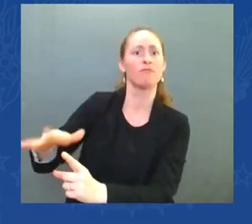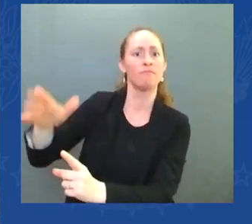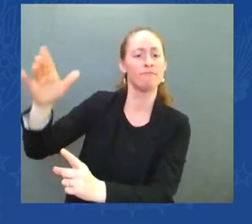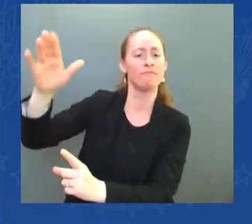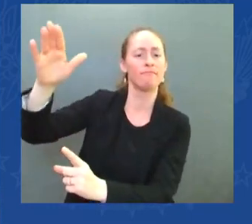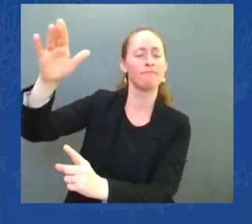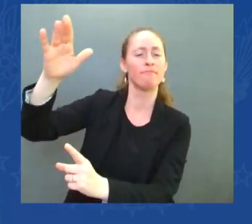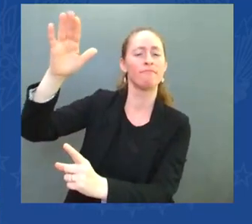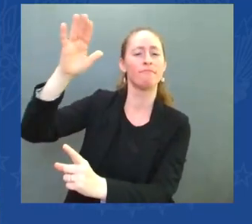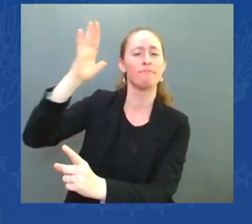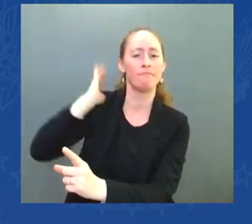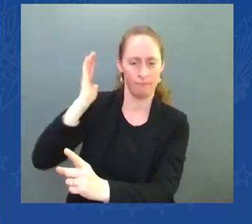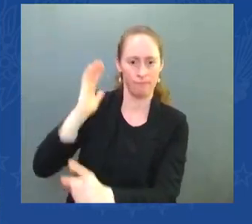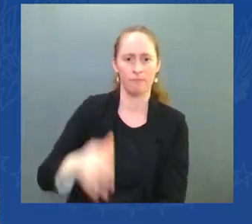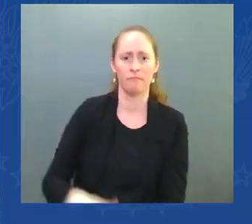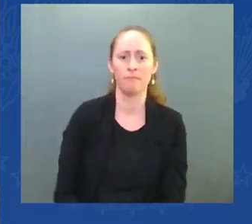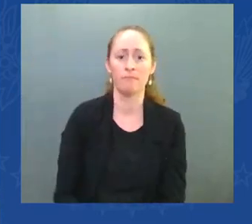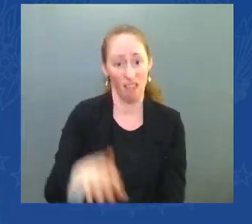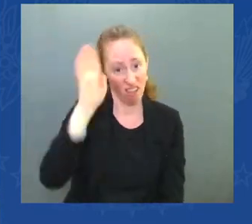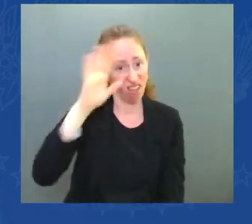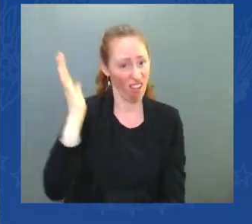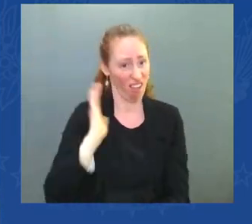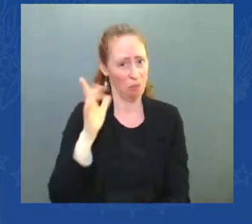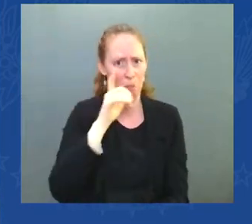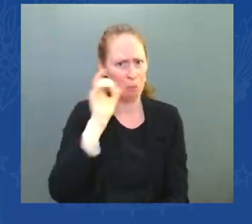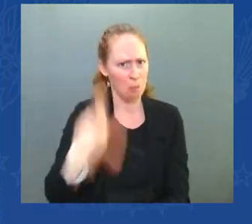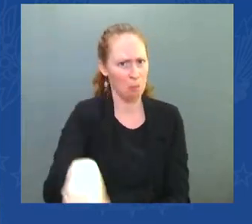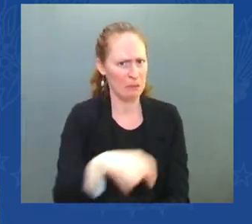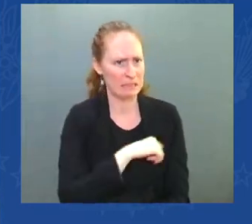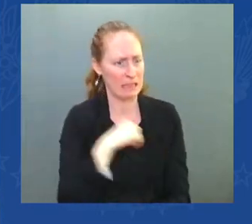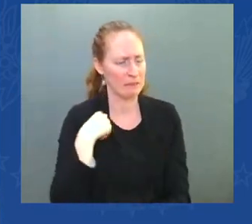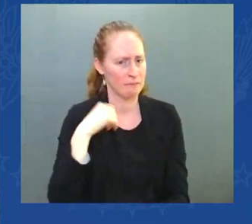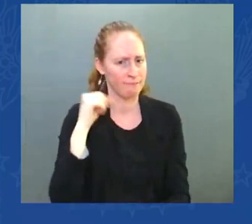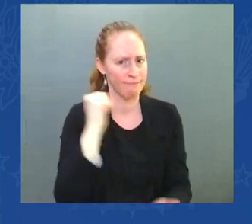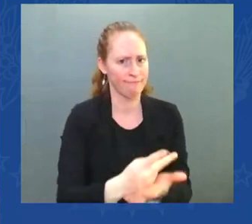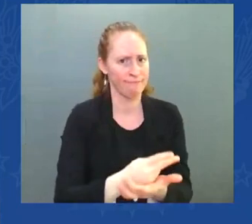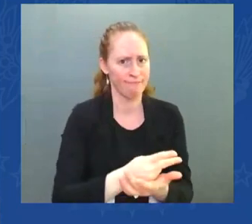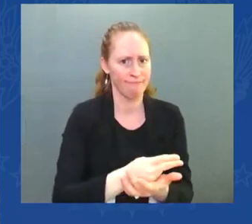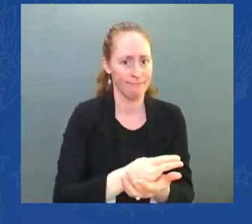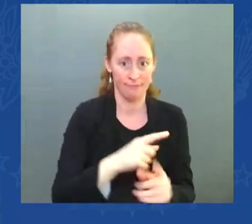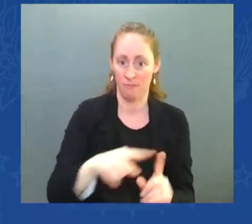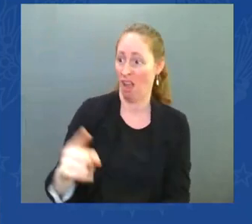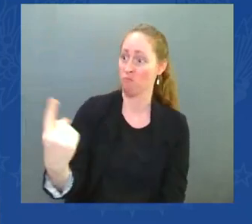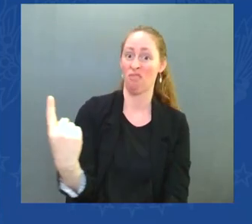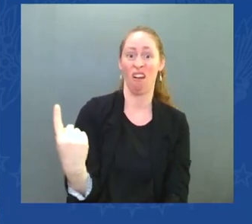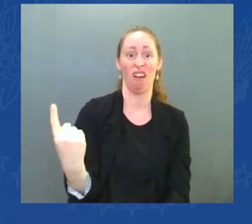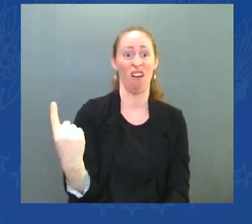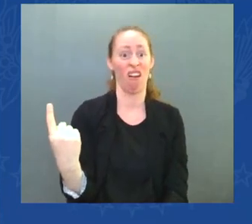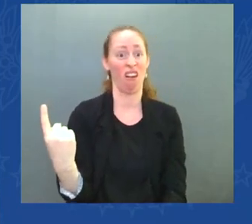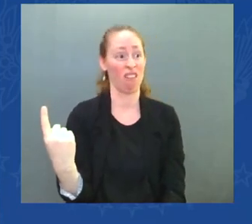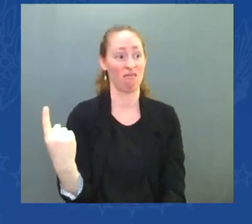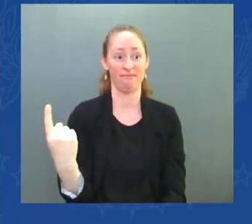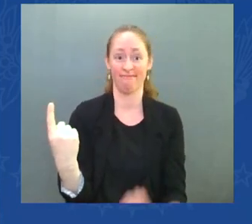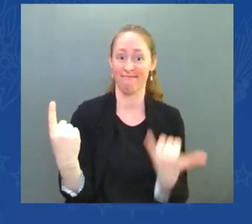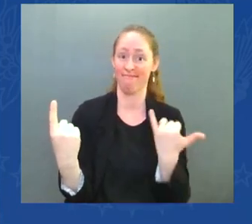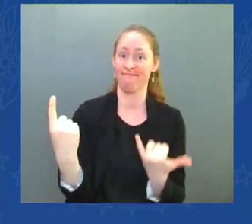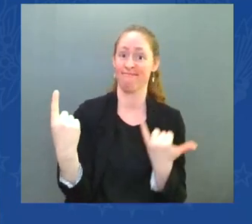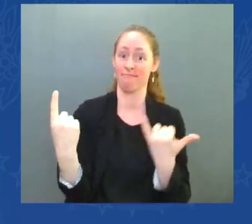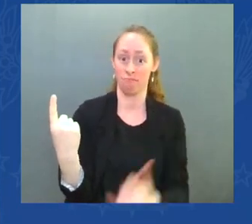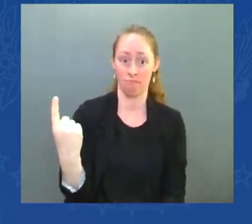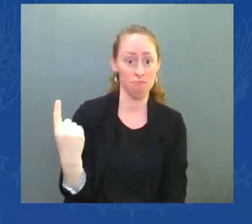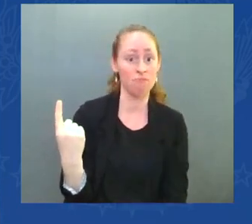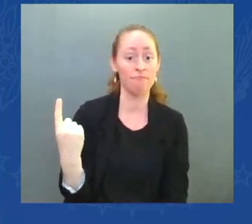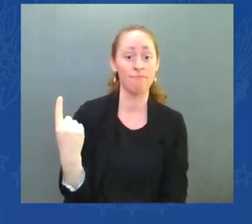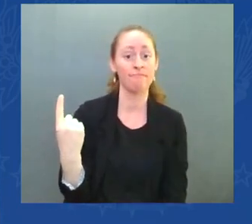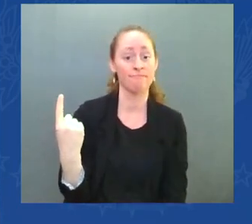Senate. But it's only been one since it became required confirmation. This is an agency whose mission is